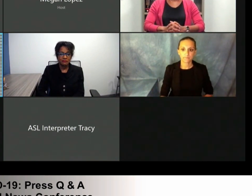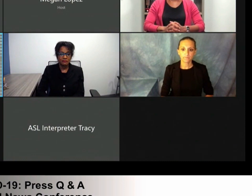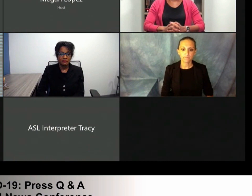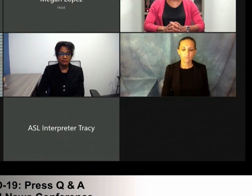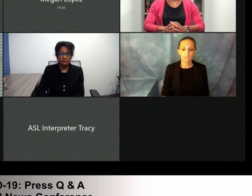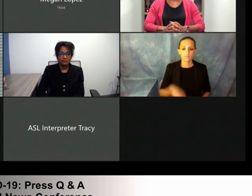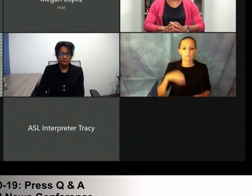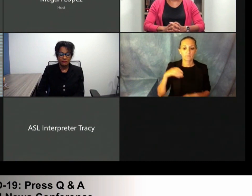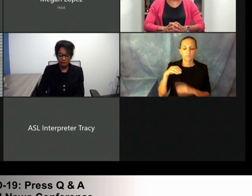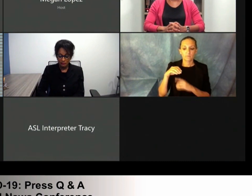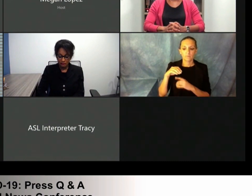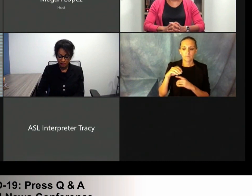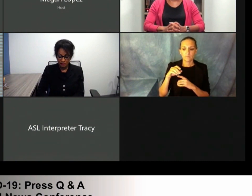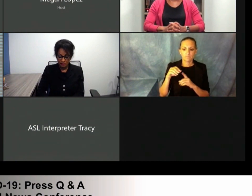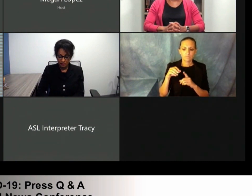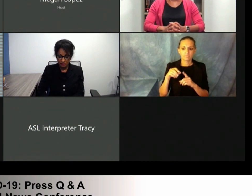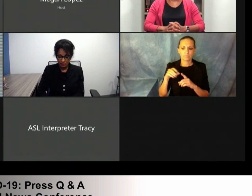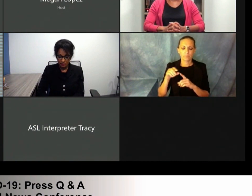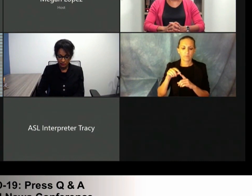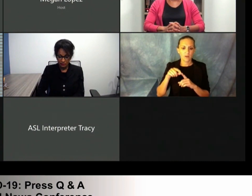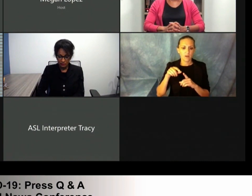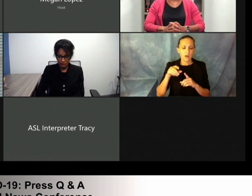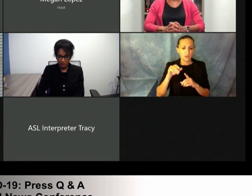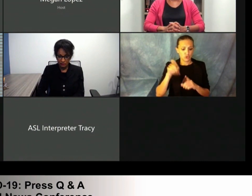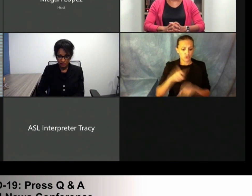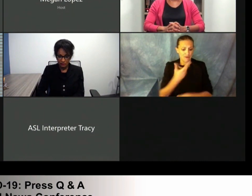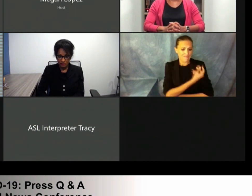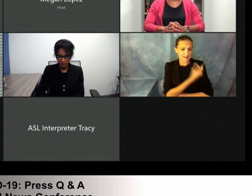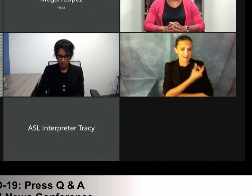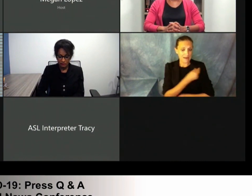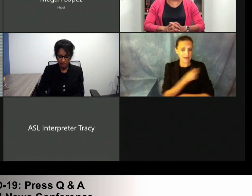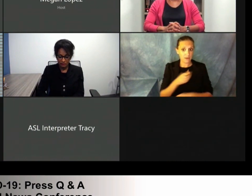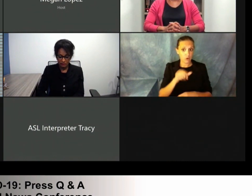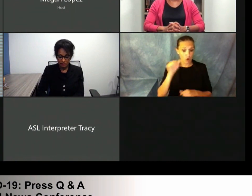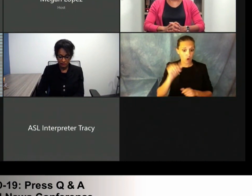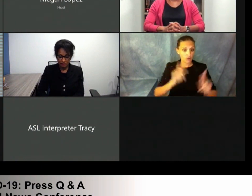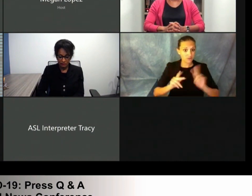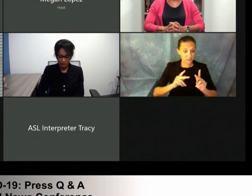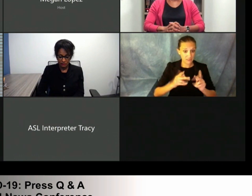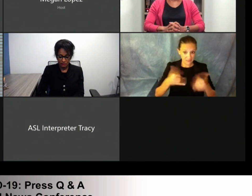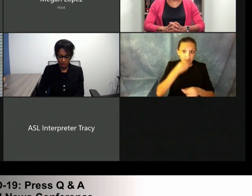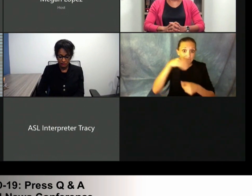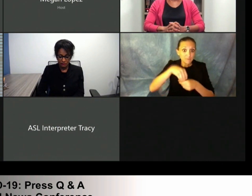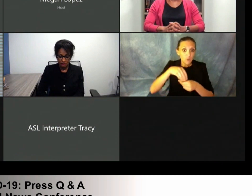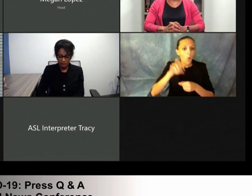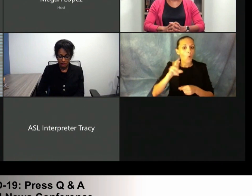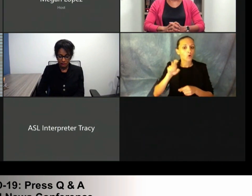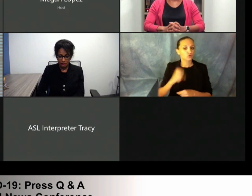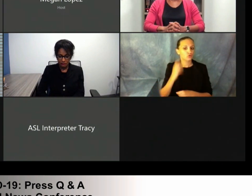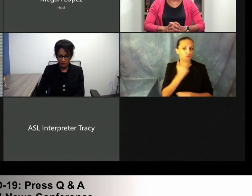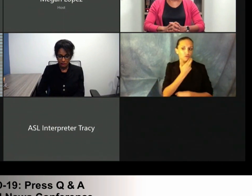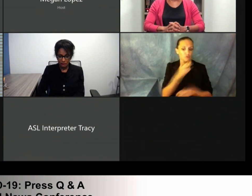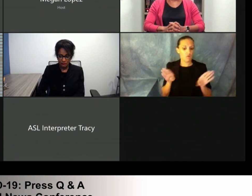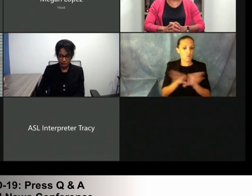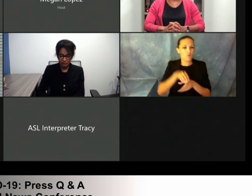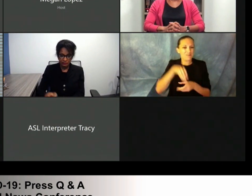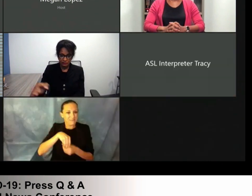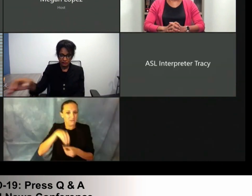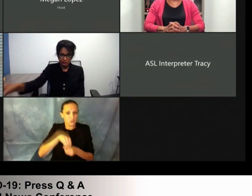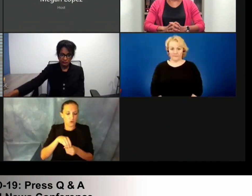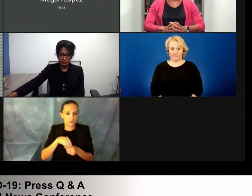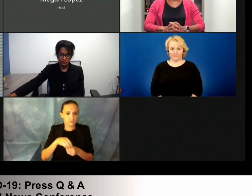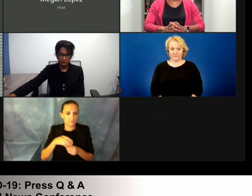Eder Austin, should vaccinated Austinites still dine indoors, or should restaurants shut down indoor spaces voluntarily?